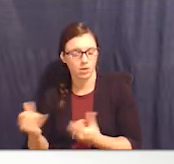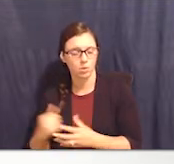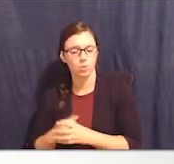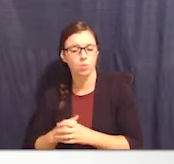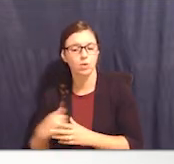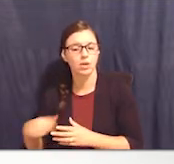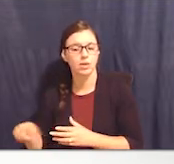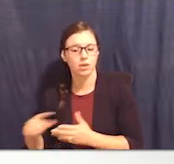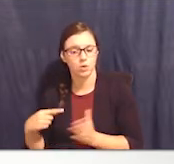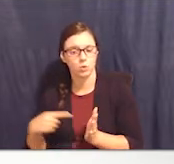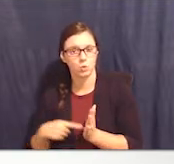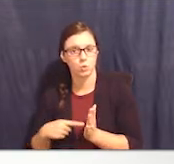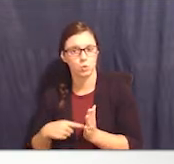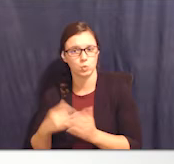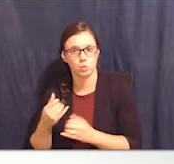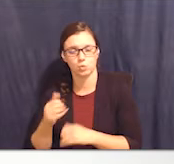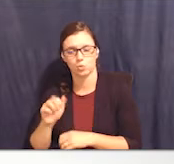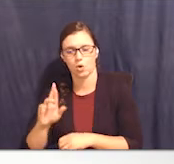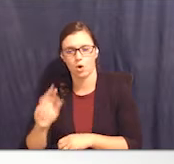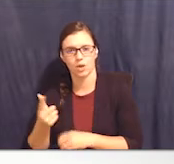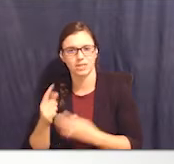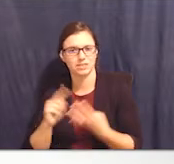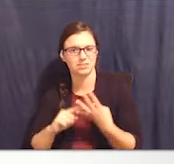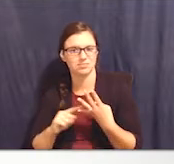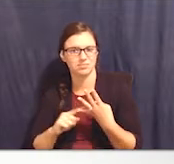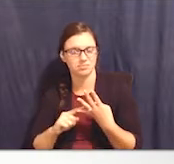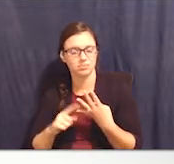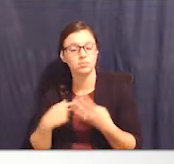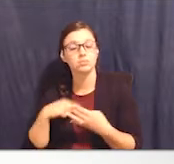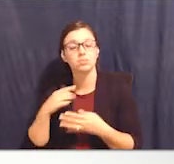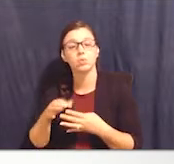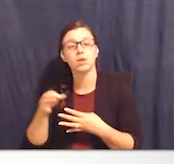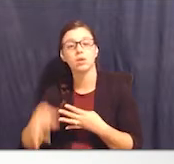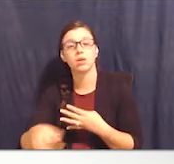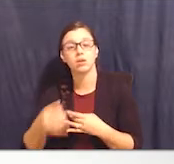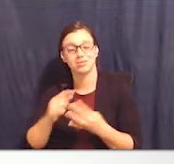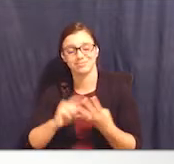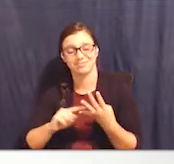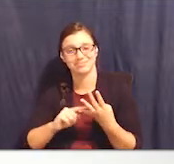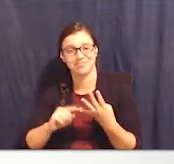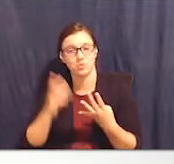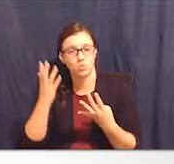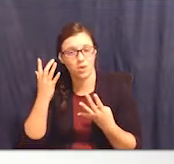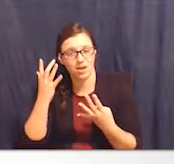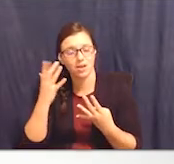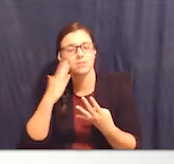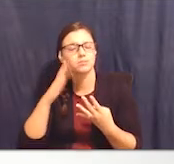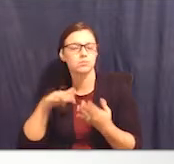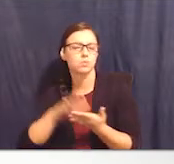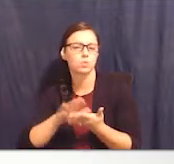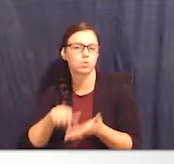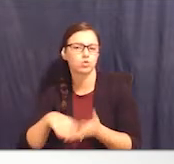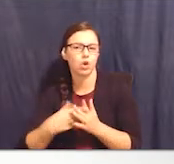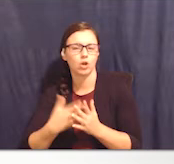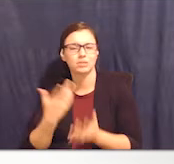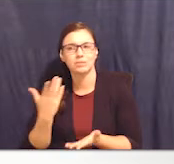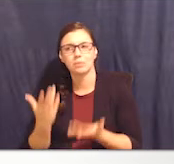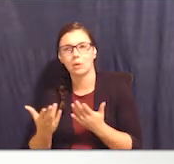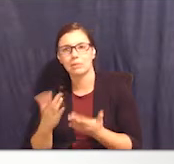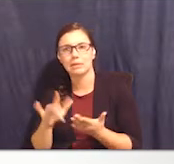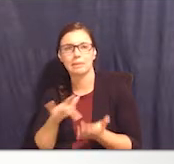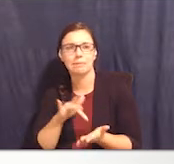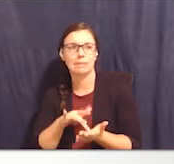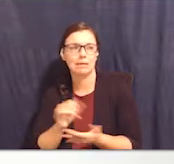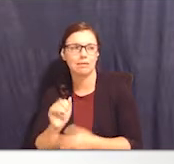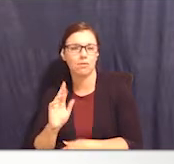have no clue. Okay, that's a good point. We could put a list on our website. Yeah. Where all the clubs are. Good, I hadn't thought about that. Yeah,